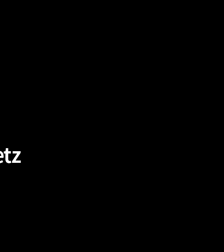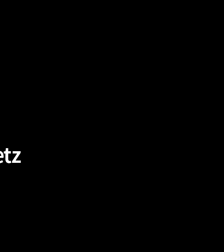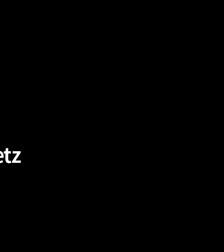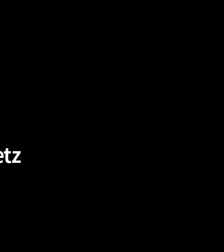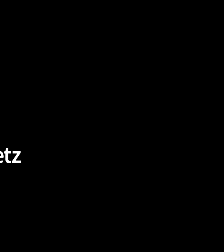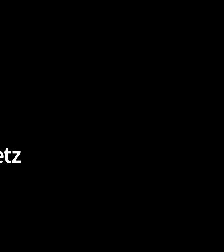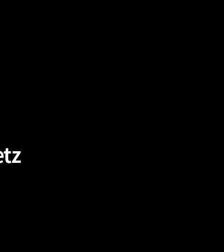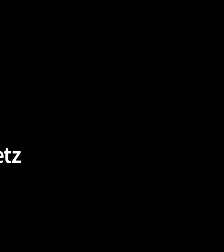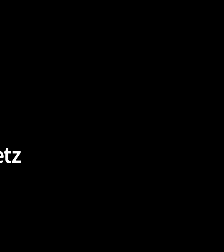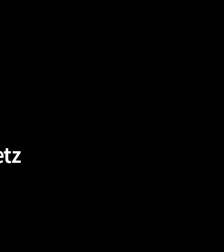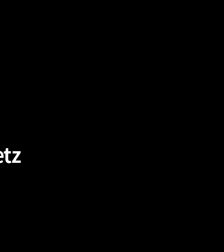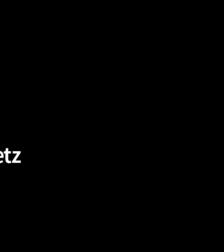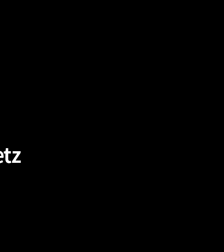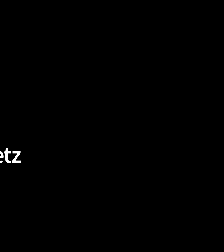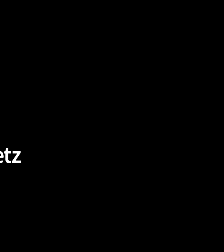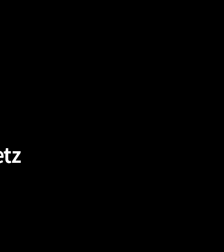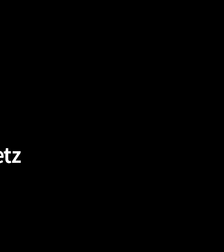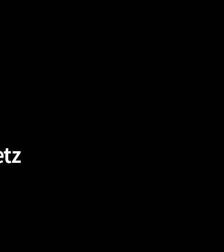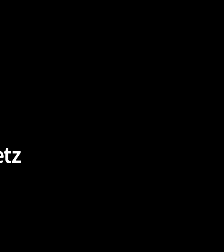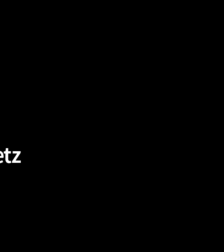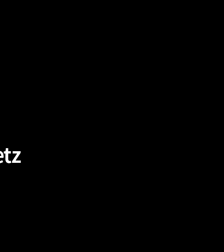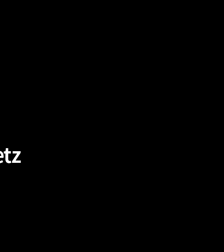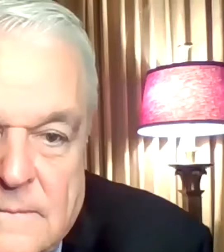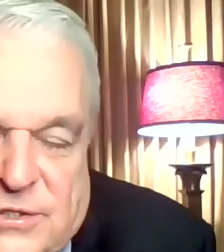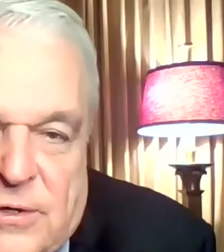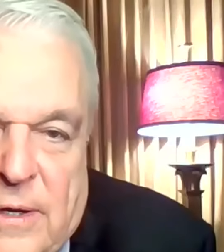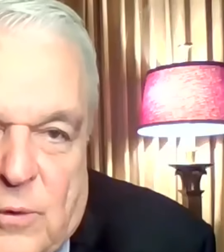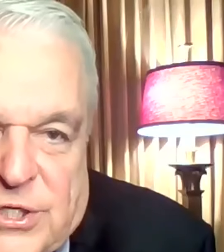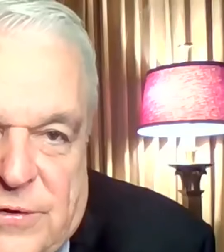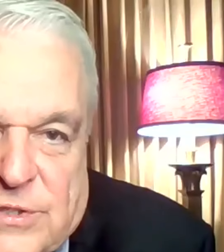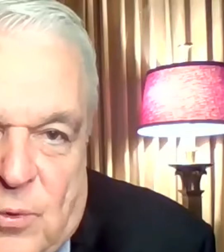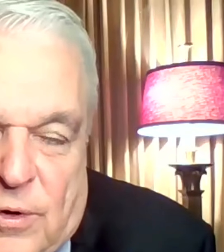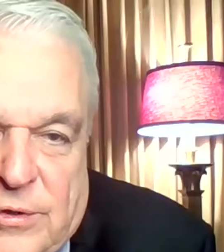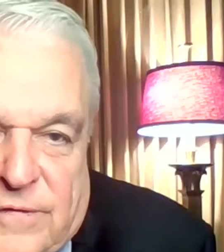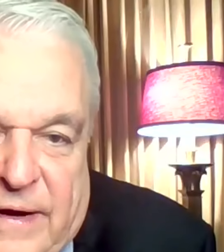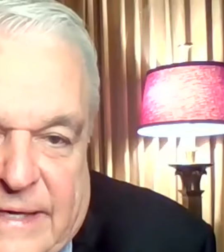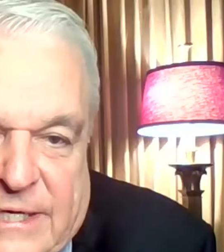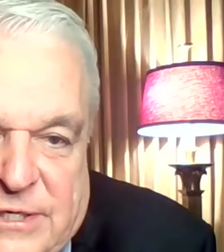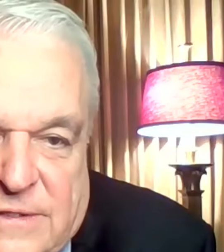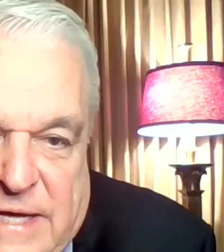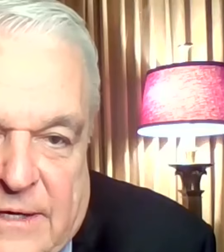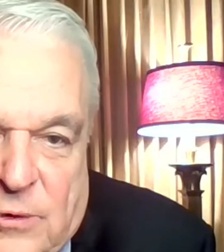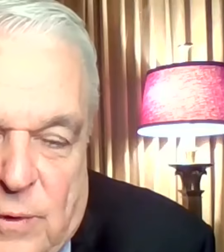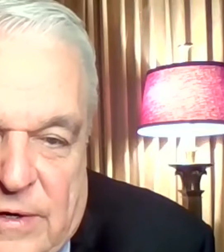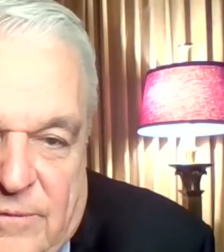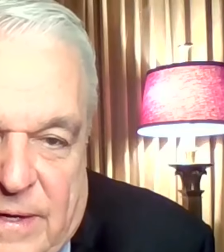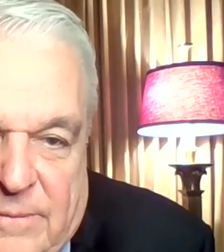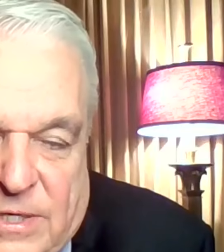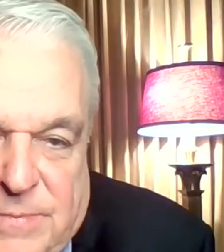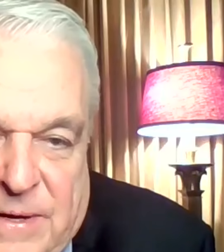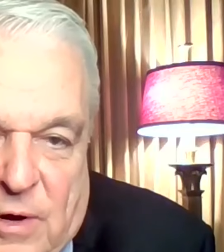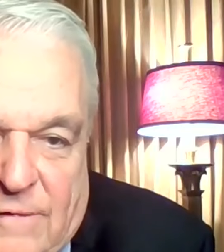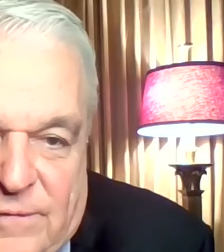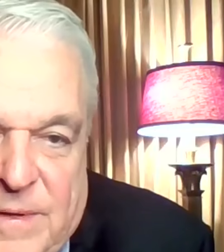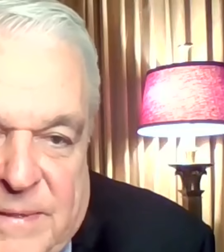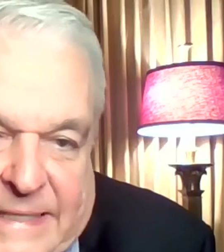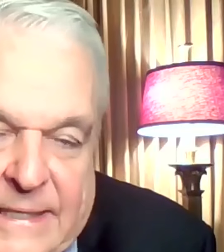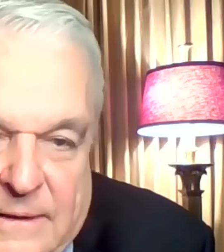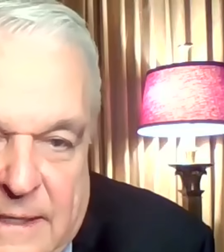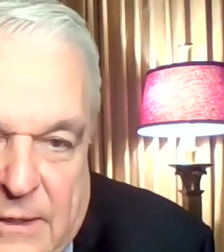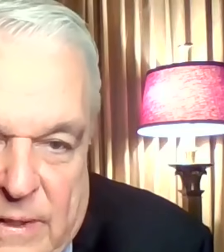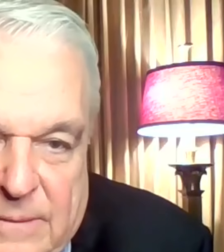uniform national standards for the pandemic? I certainly wish there was a more unified national standard. We could have been much better off